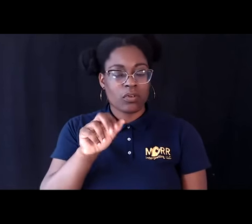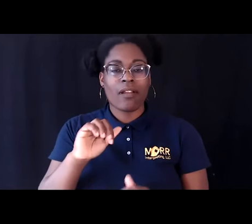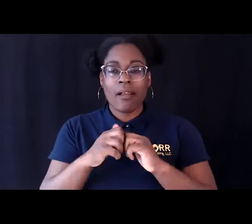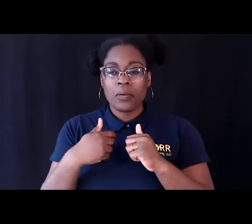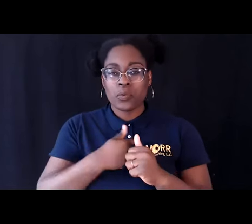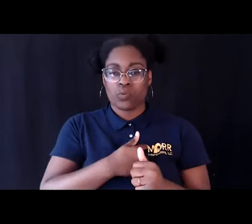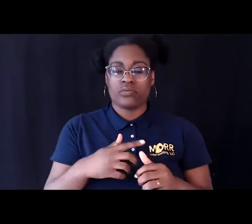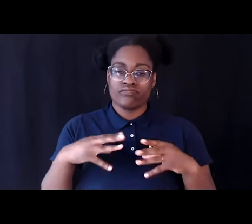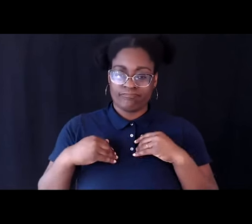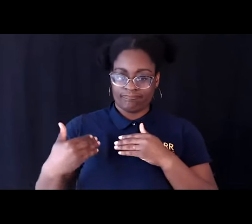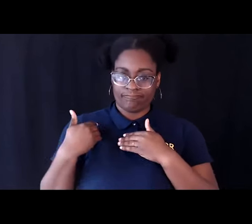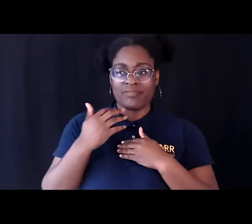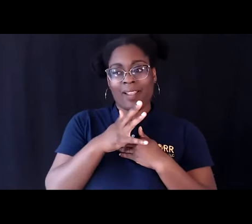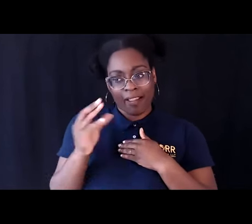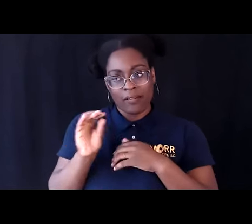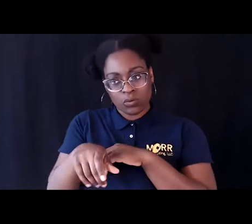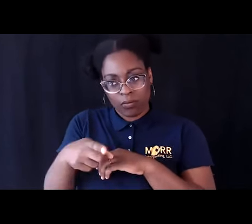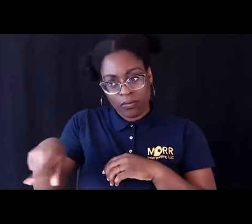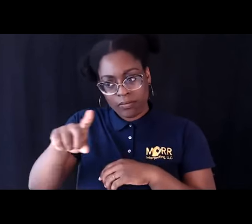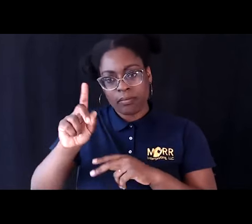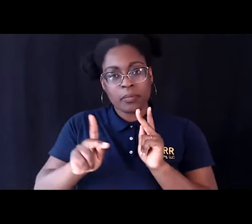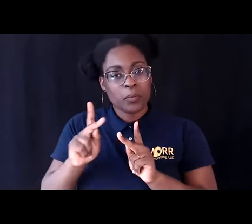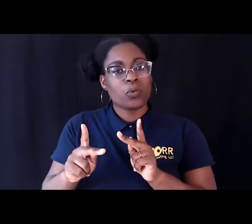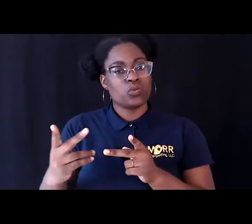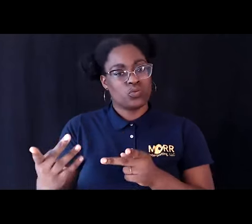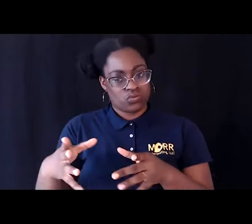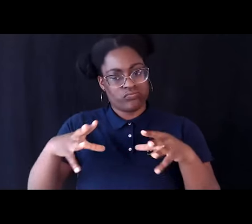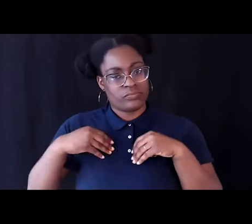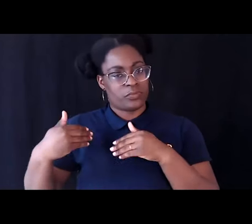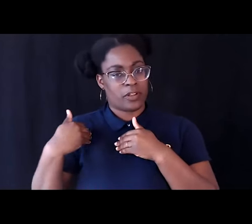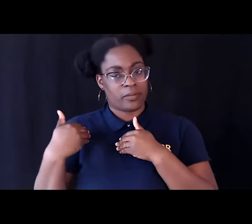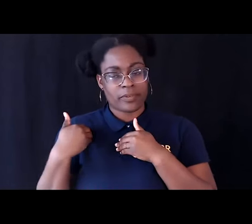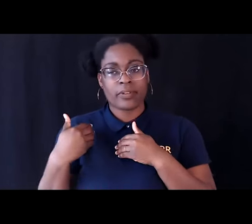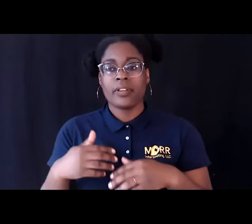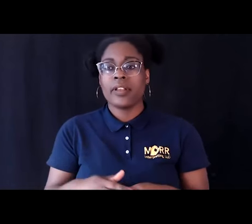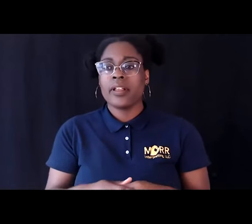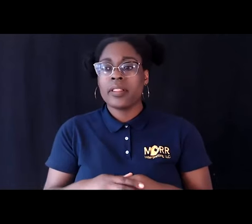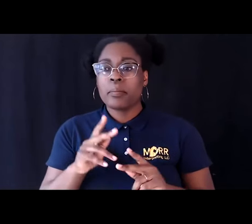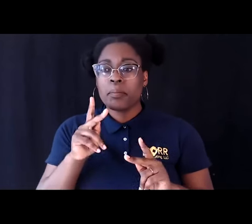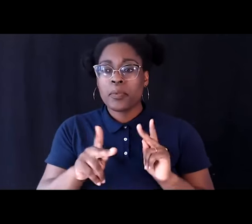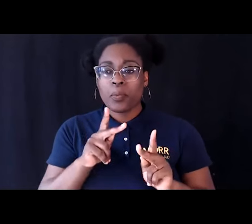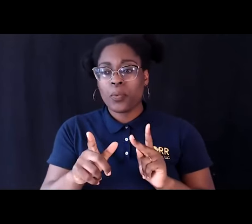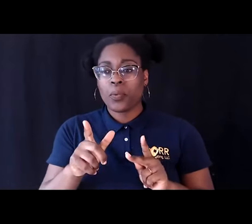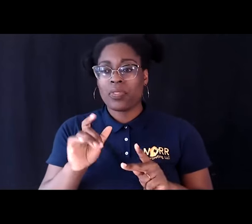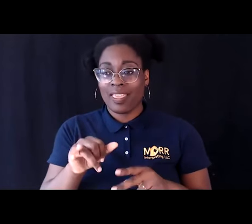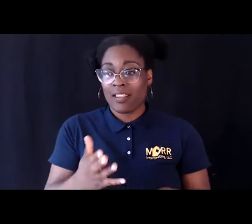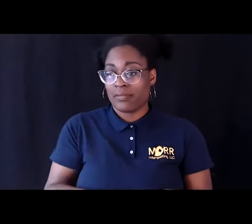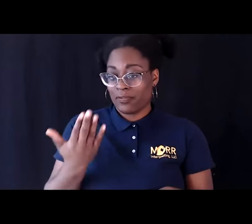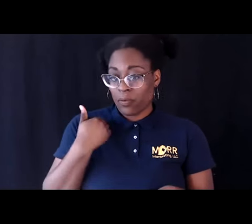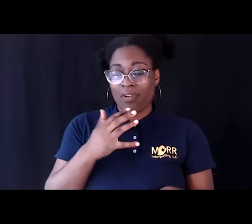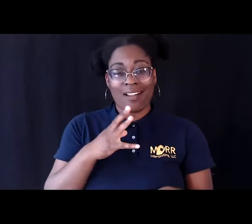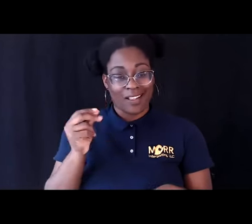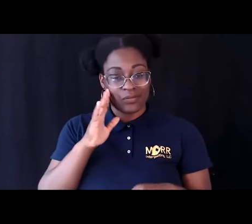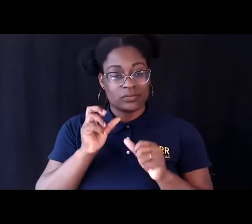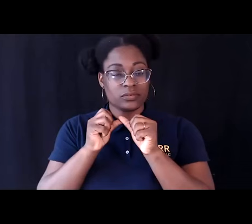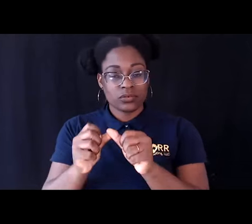seek connections to gender identities that colonialism has erased from our personal lives, but were and or remain recognized groups in the lands we